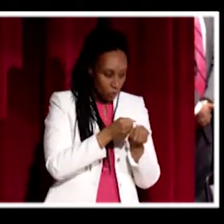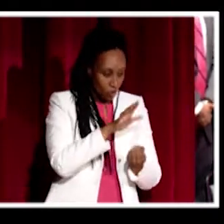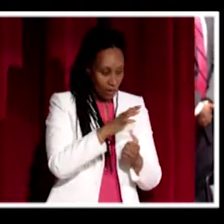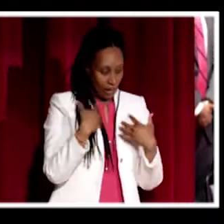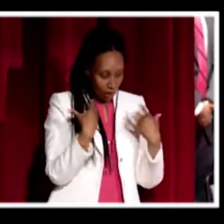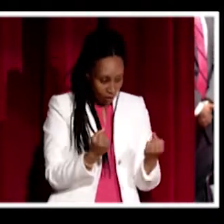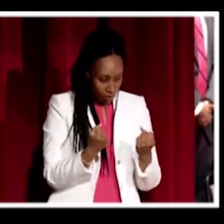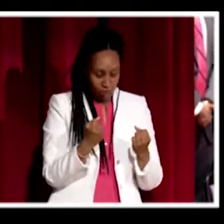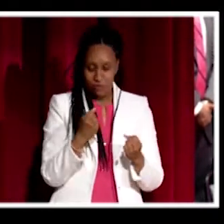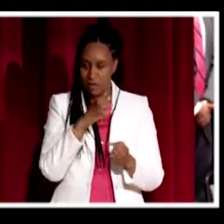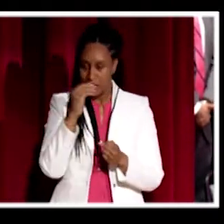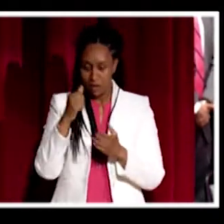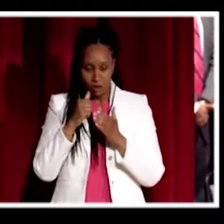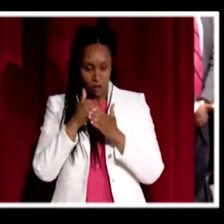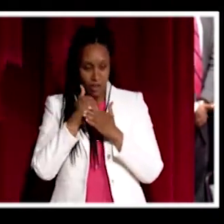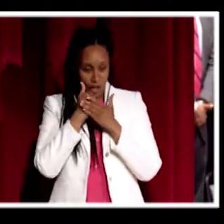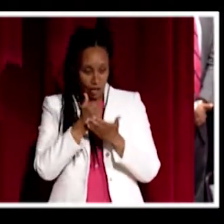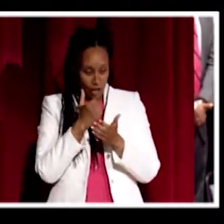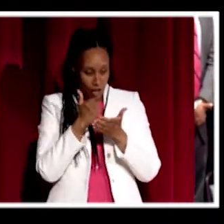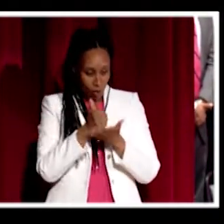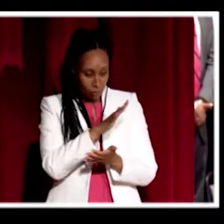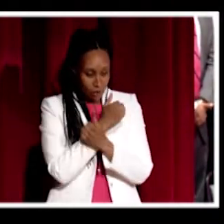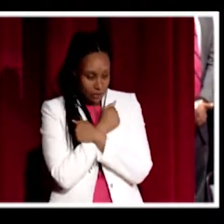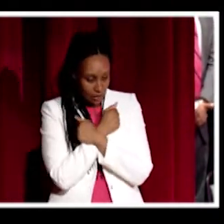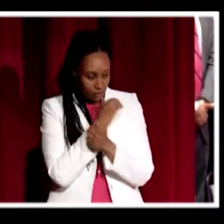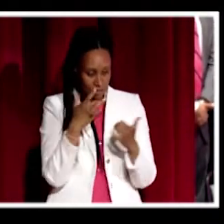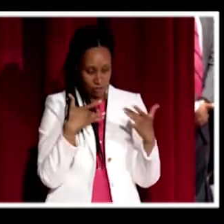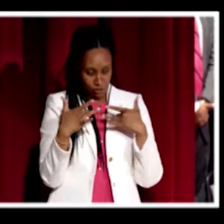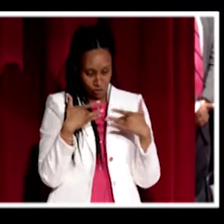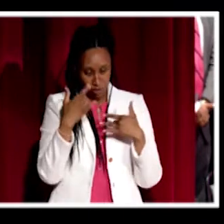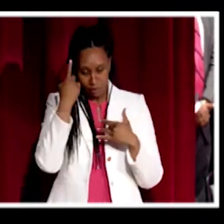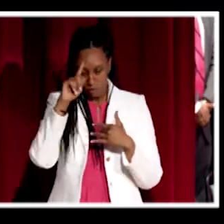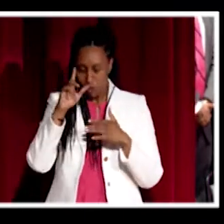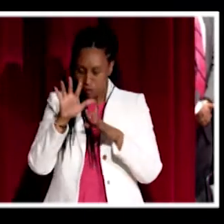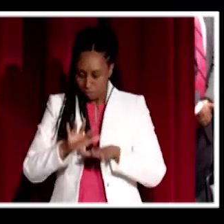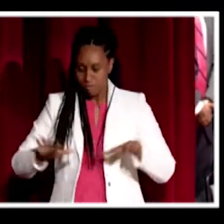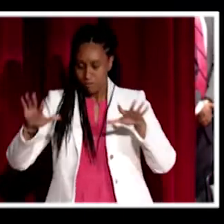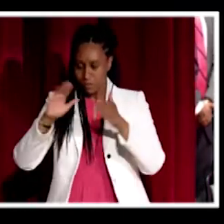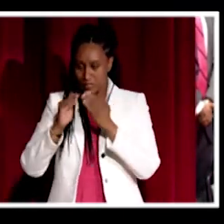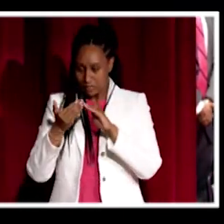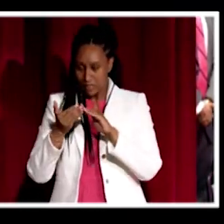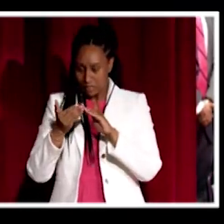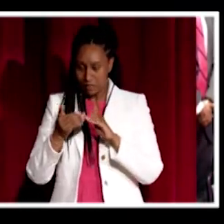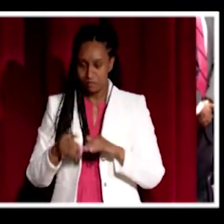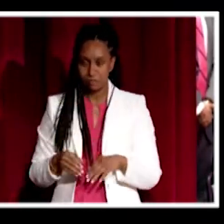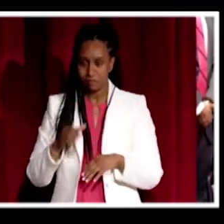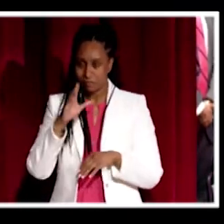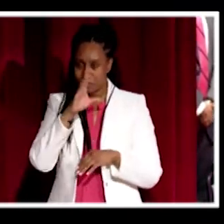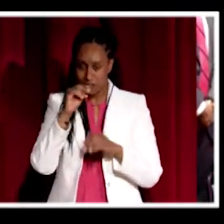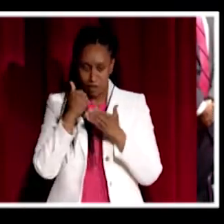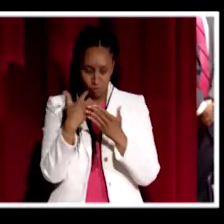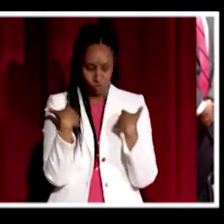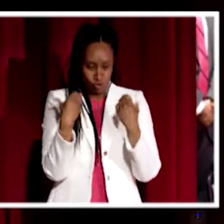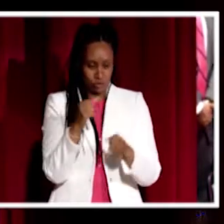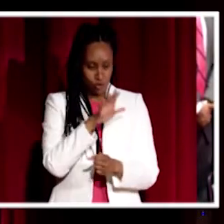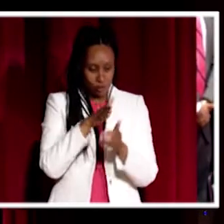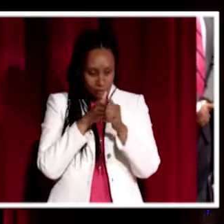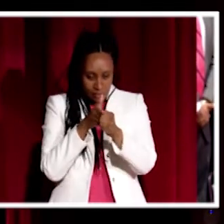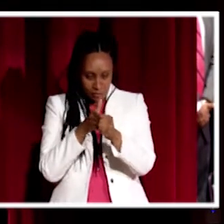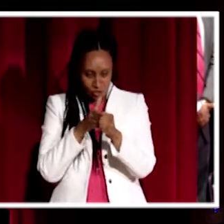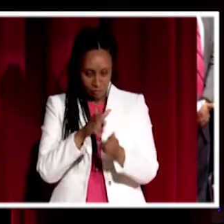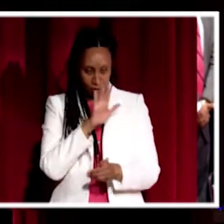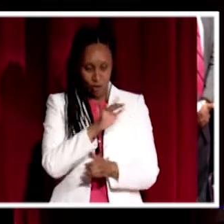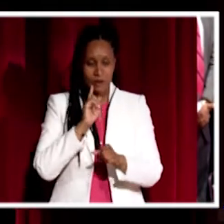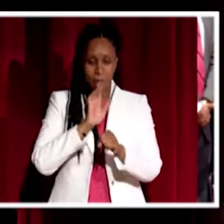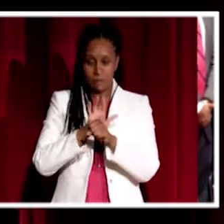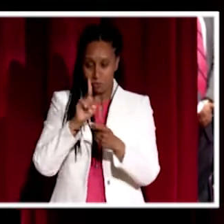well-being, uphold her demonstrated love and concern for the betterment of this great city, and strengthen her leadership in its